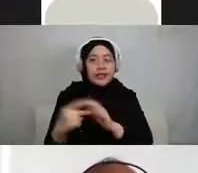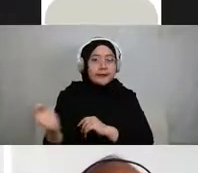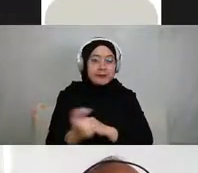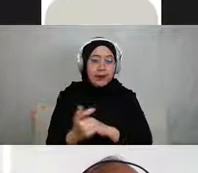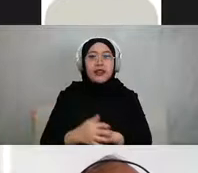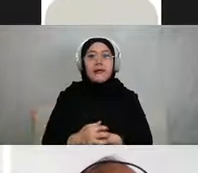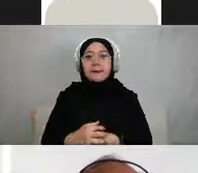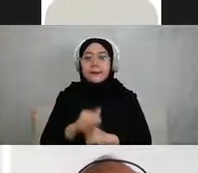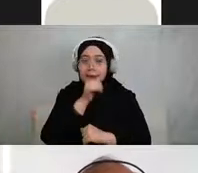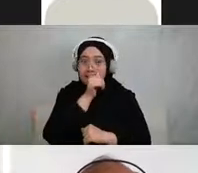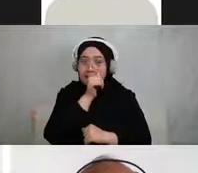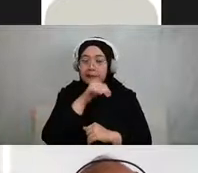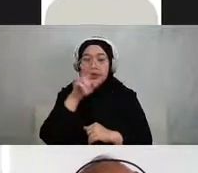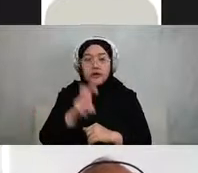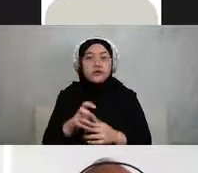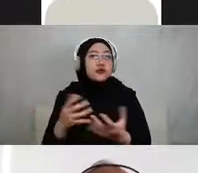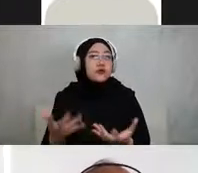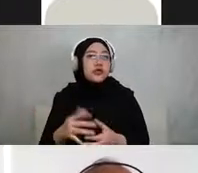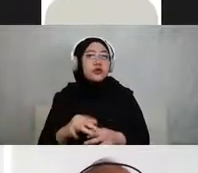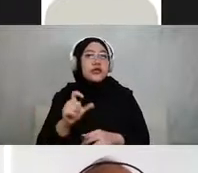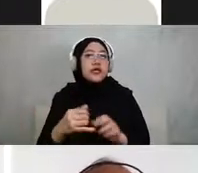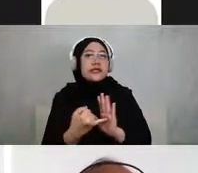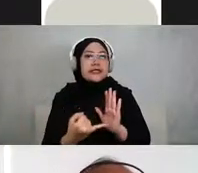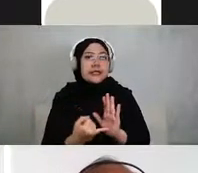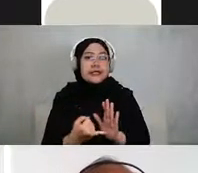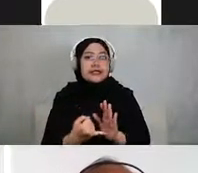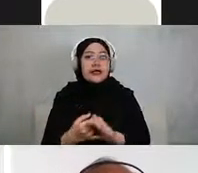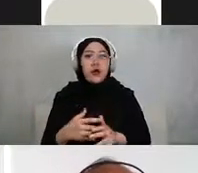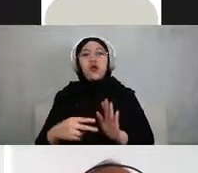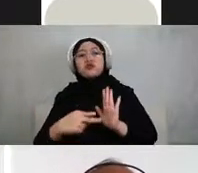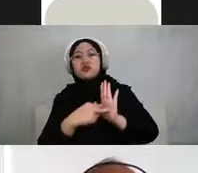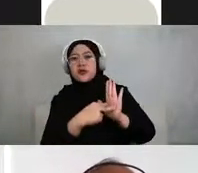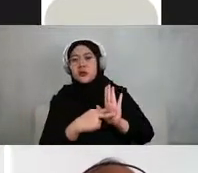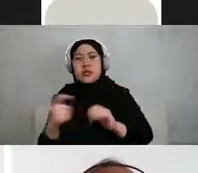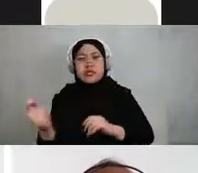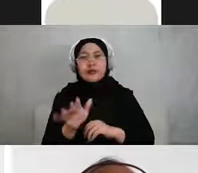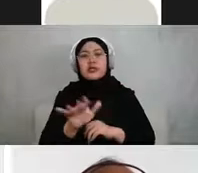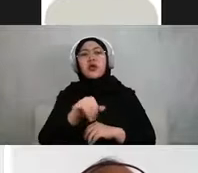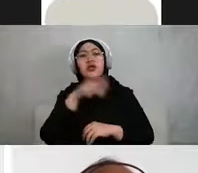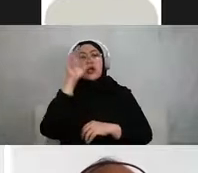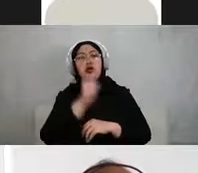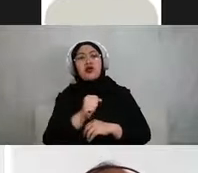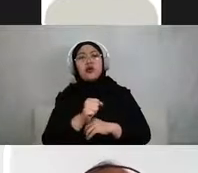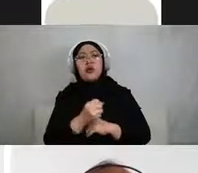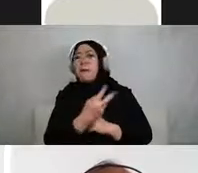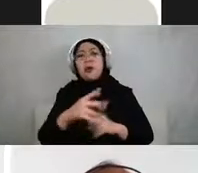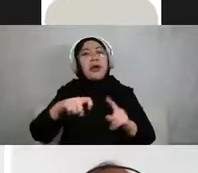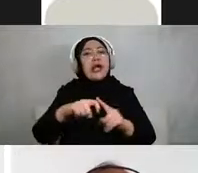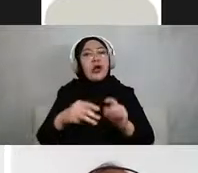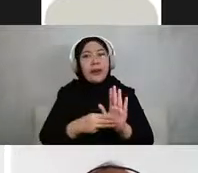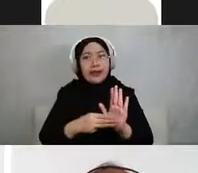so that we can achieve our requirement of range of kilometers. And their combination is to be there so